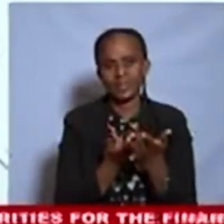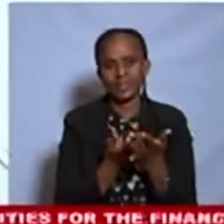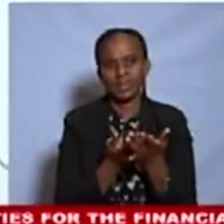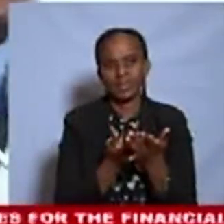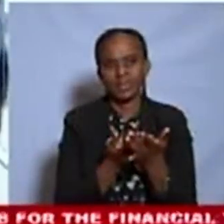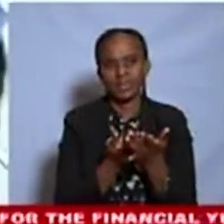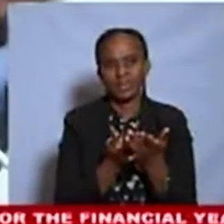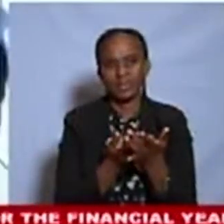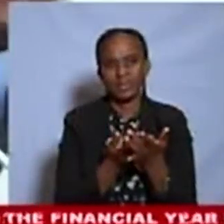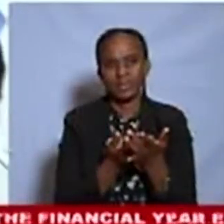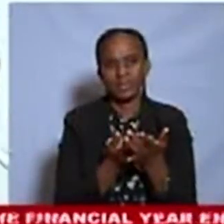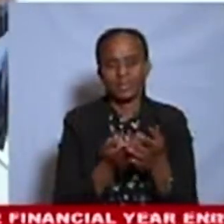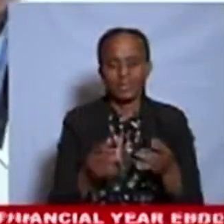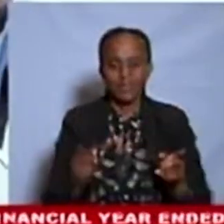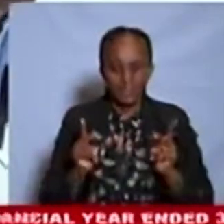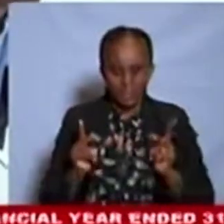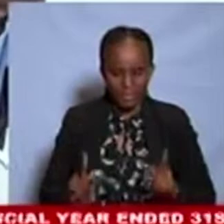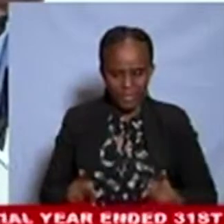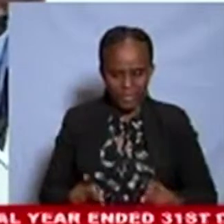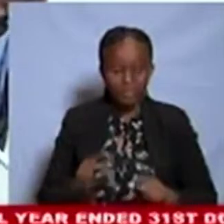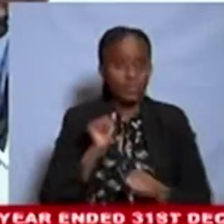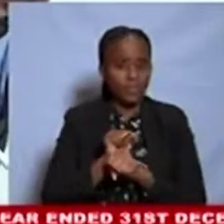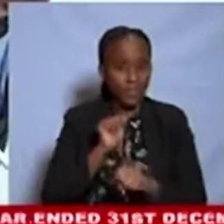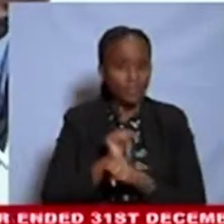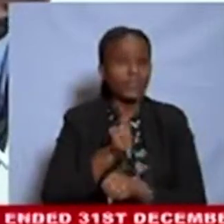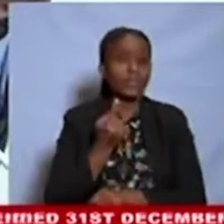So I don't think this person is working alone.